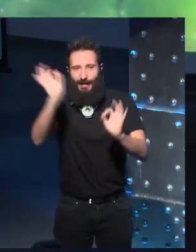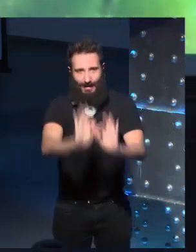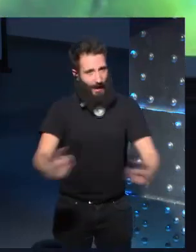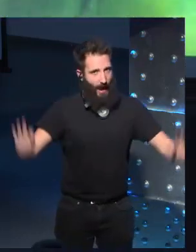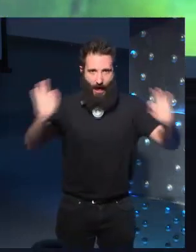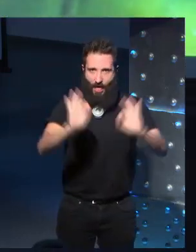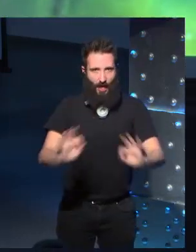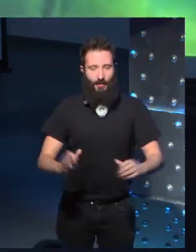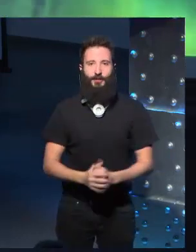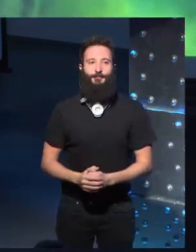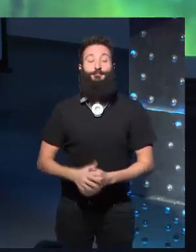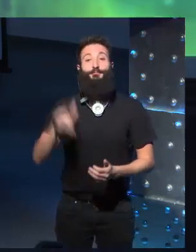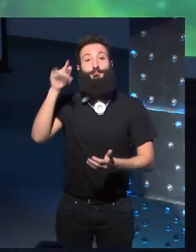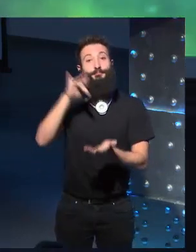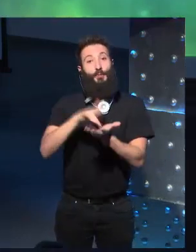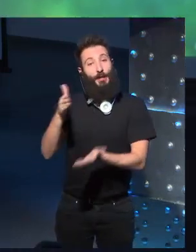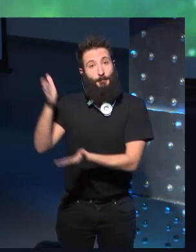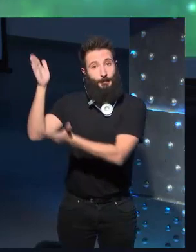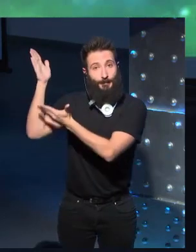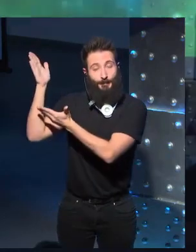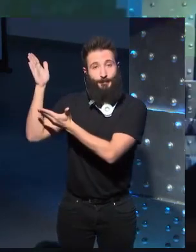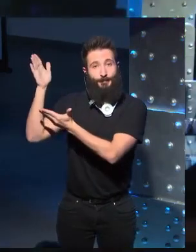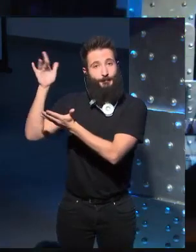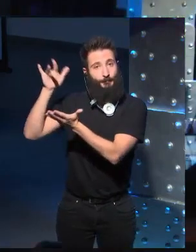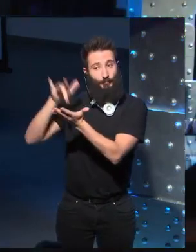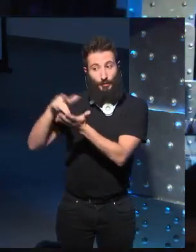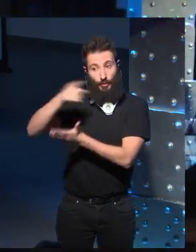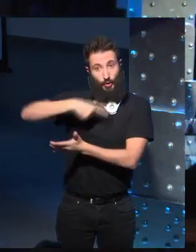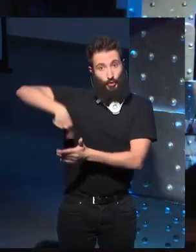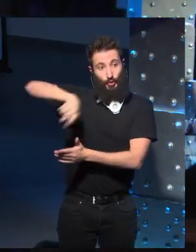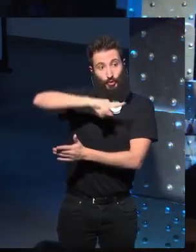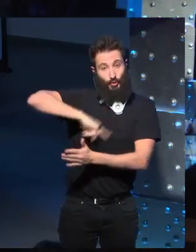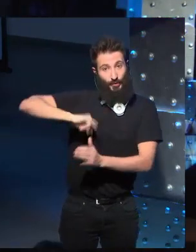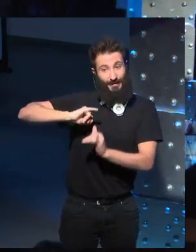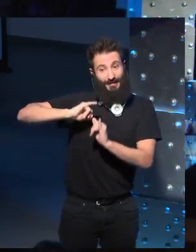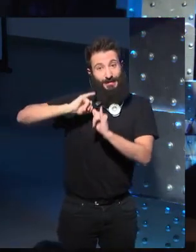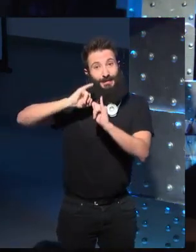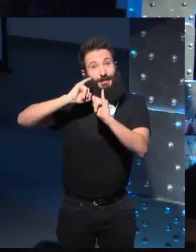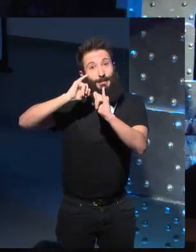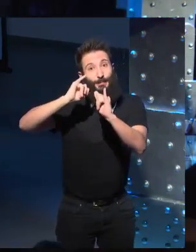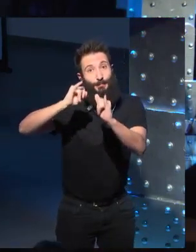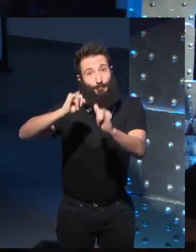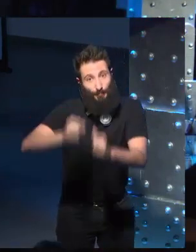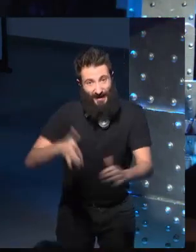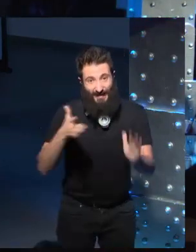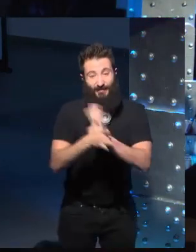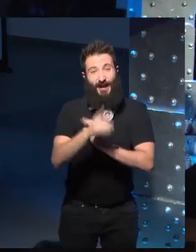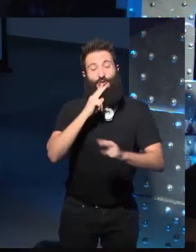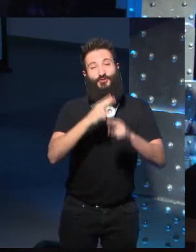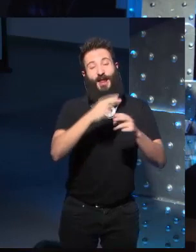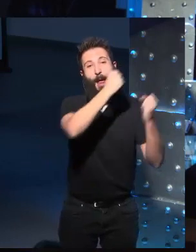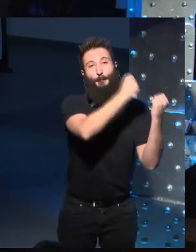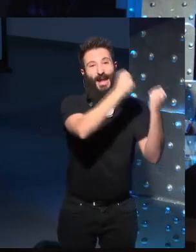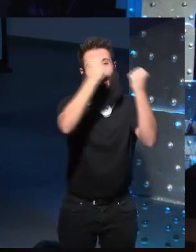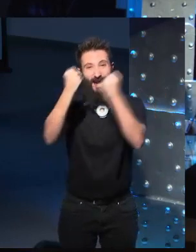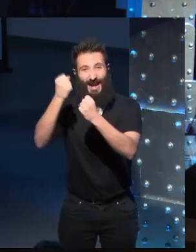Here we get closer to a nebula that is very special. It's called the Pillars of Creation. And again, something special happens